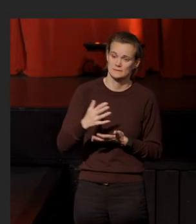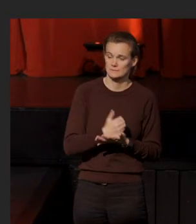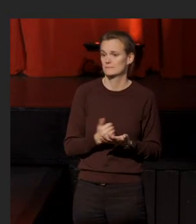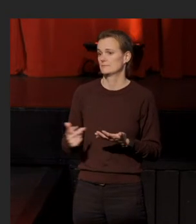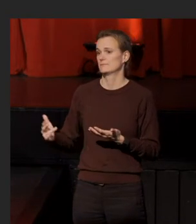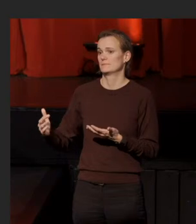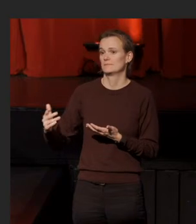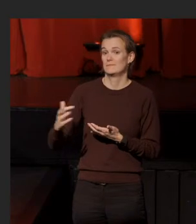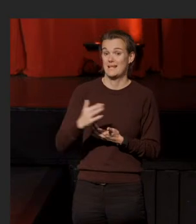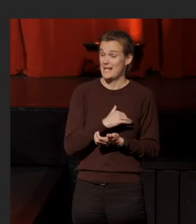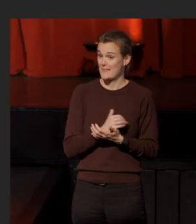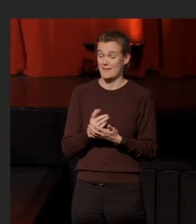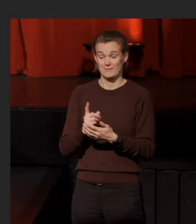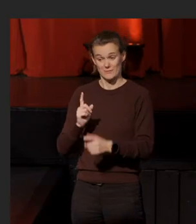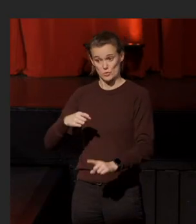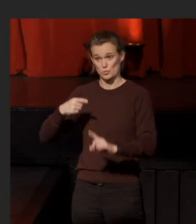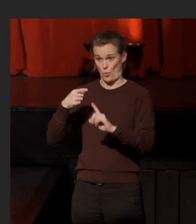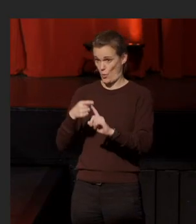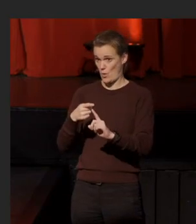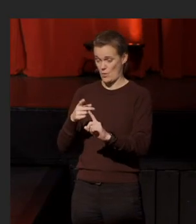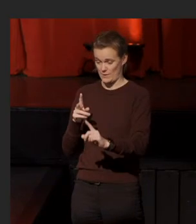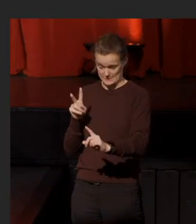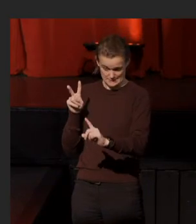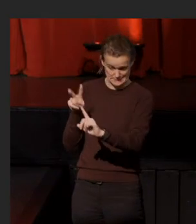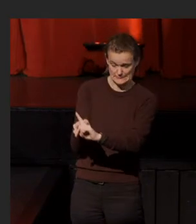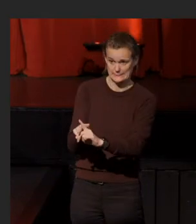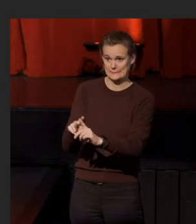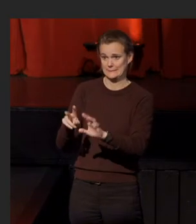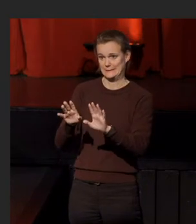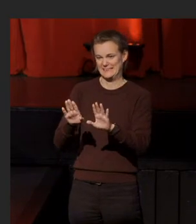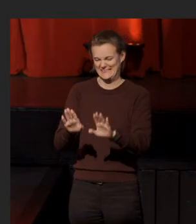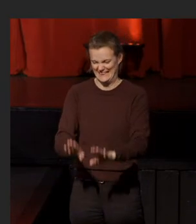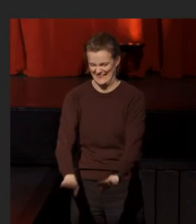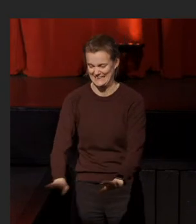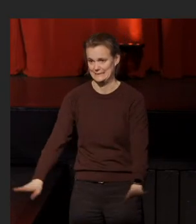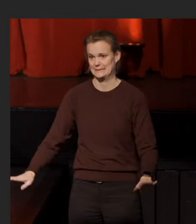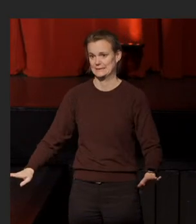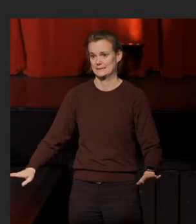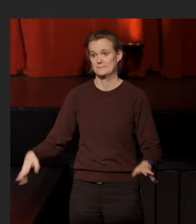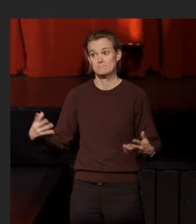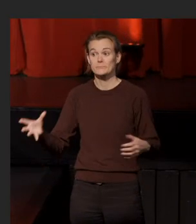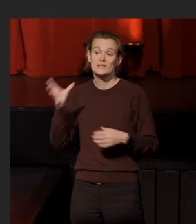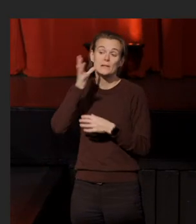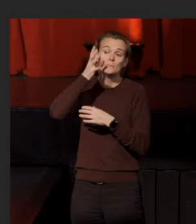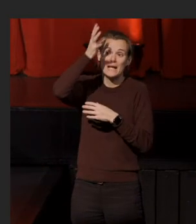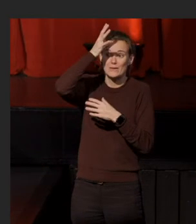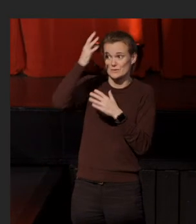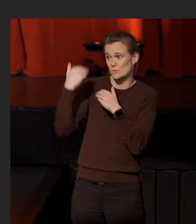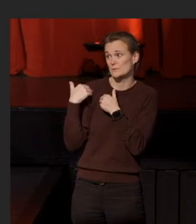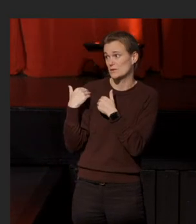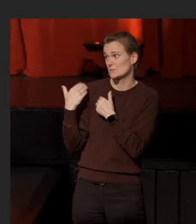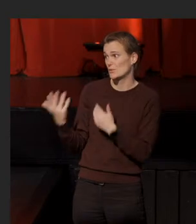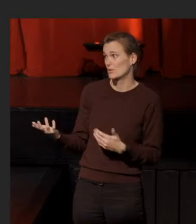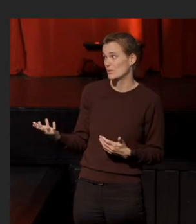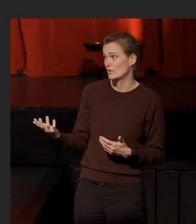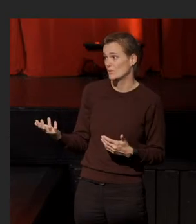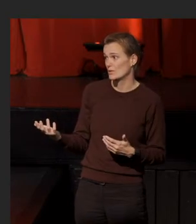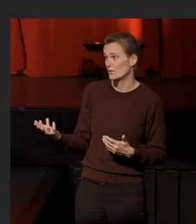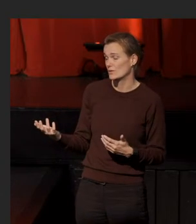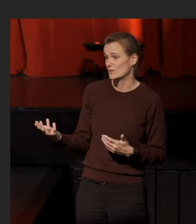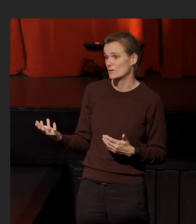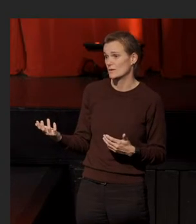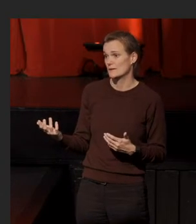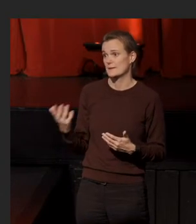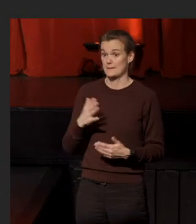routinely targeting children in order to do so. And you know, frankly, parents have a responsibility here too. I see across my